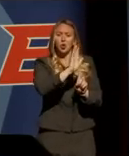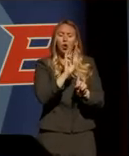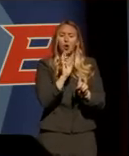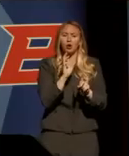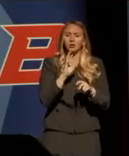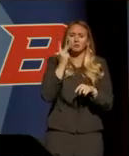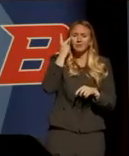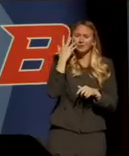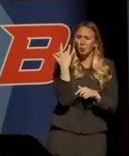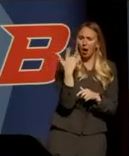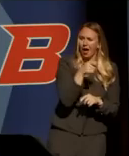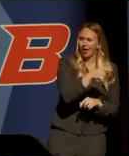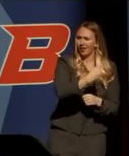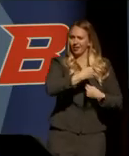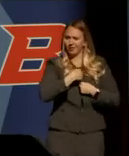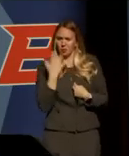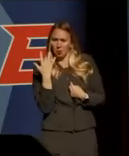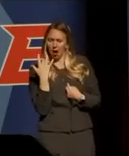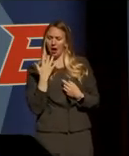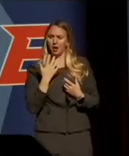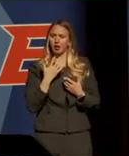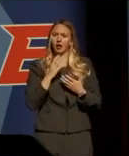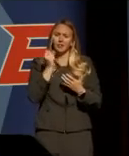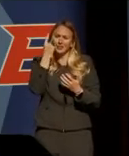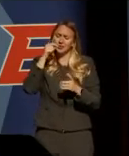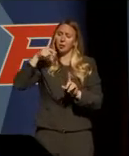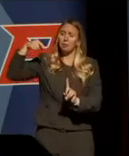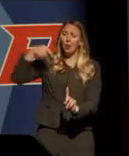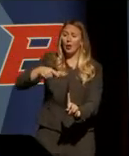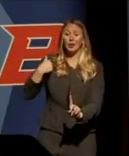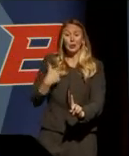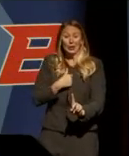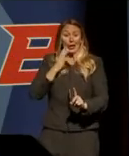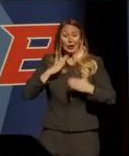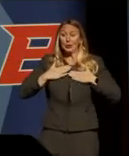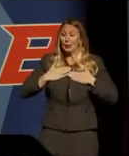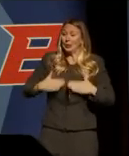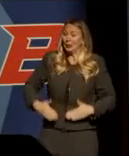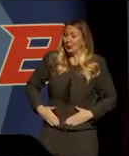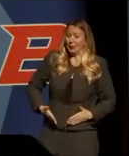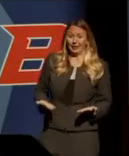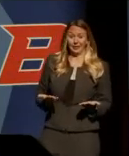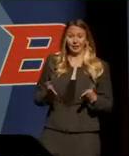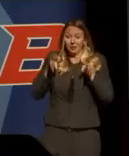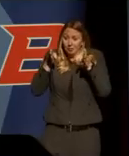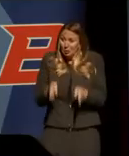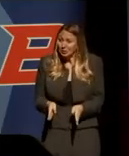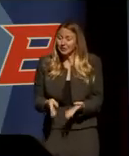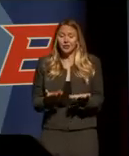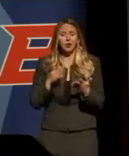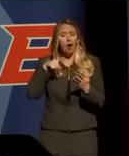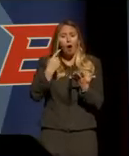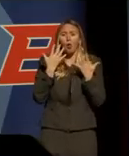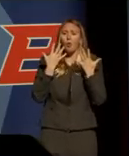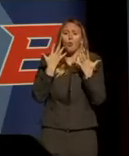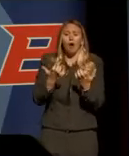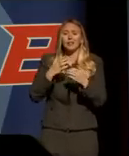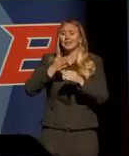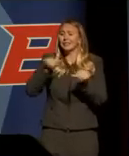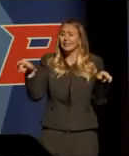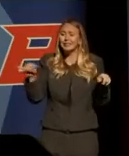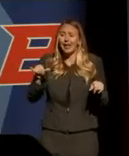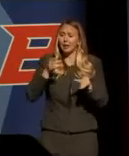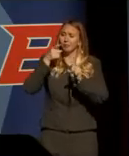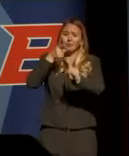end of the day, we're all humans. We are all seeking the same outcome: happiness, joy, peace,